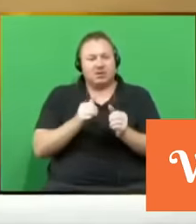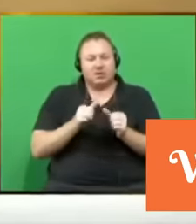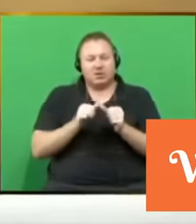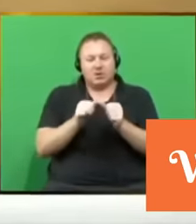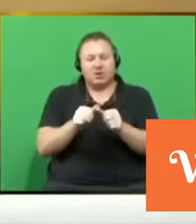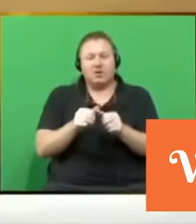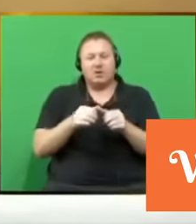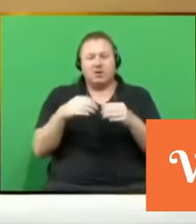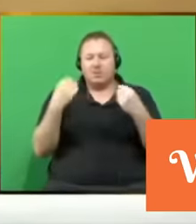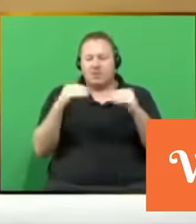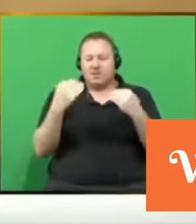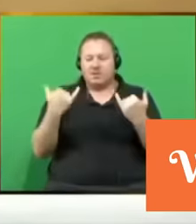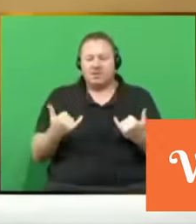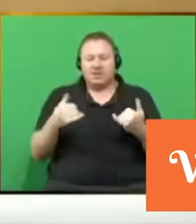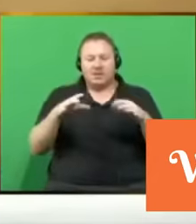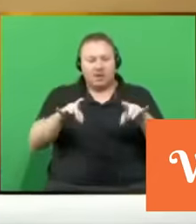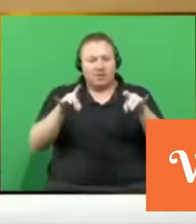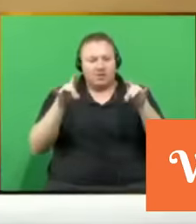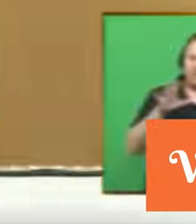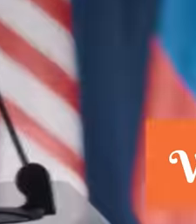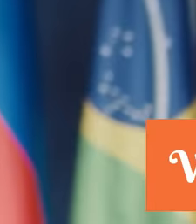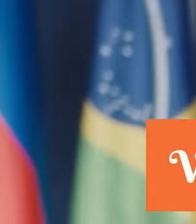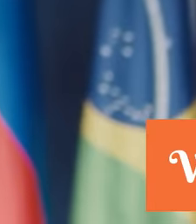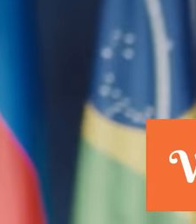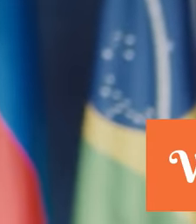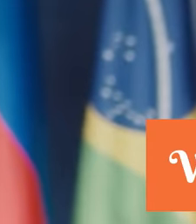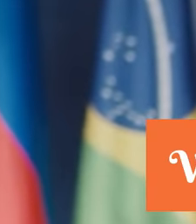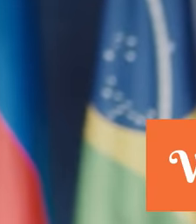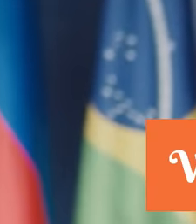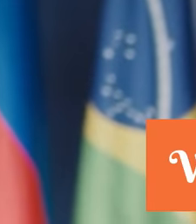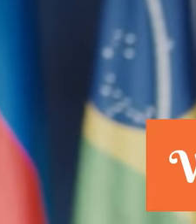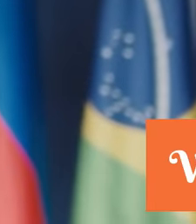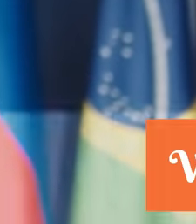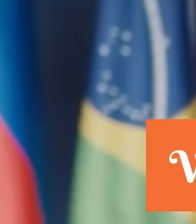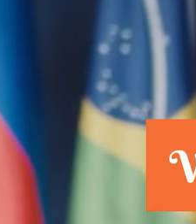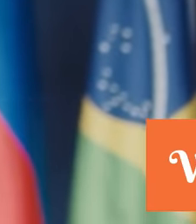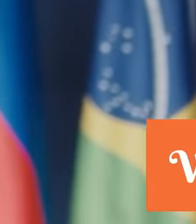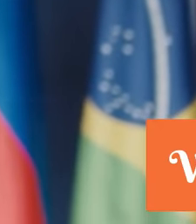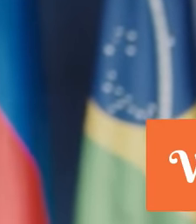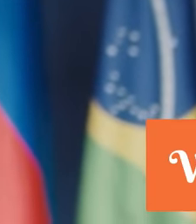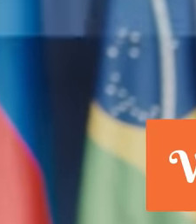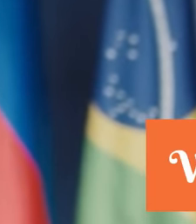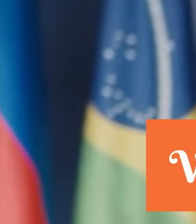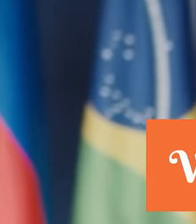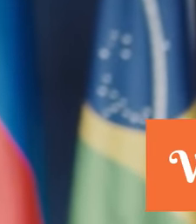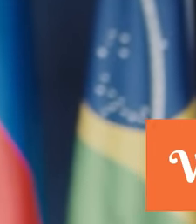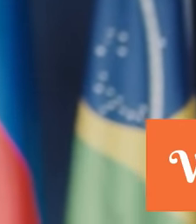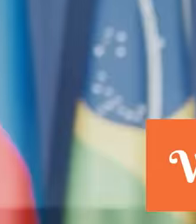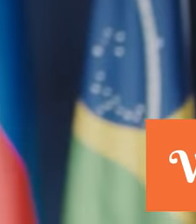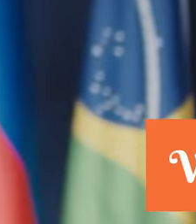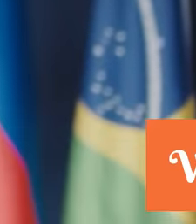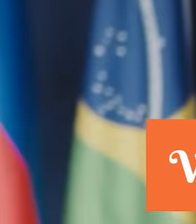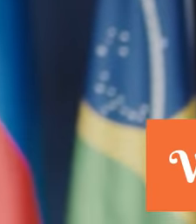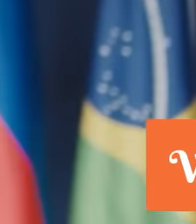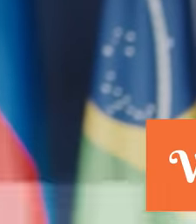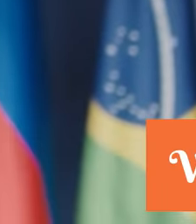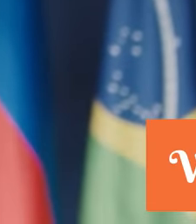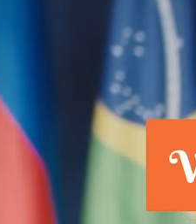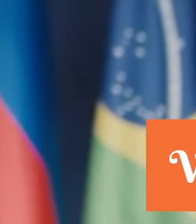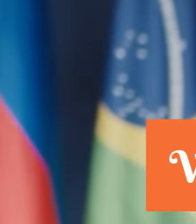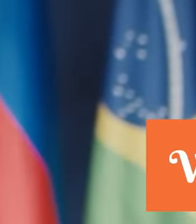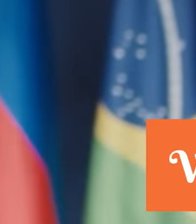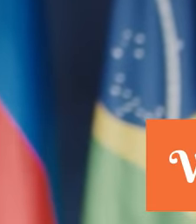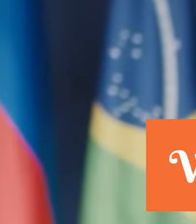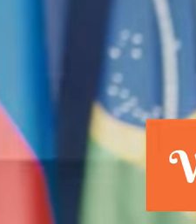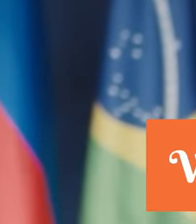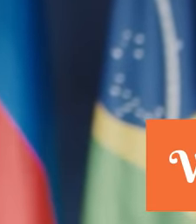business is now suspended. We have decided to bring videos on something nobody talks about: African politics, economy,